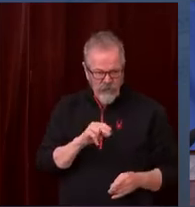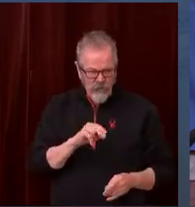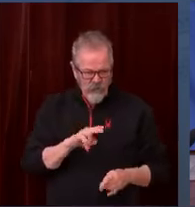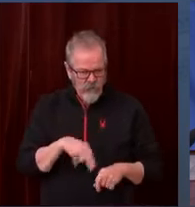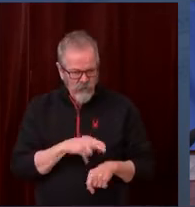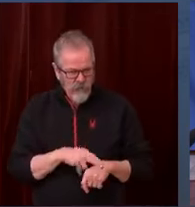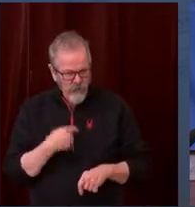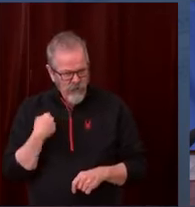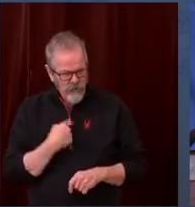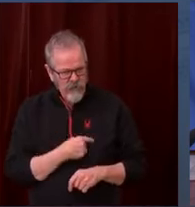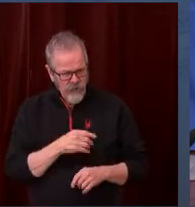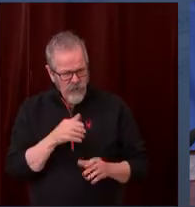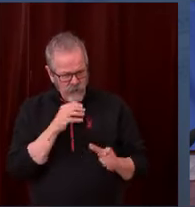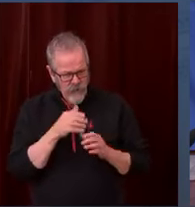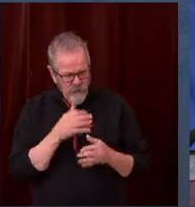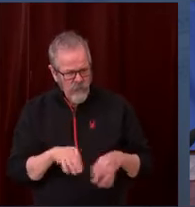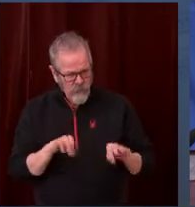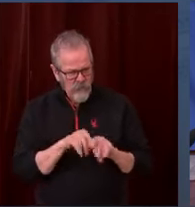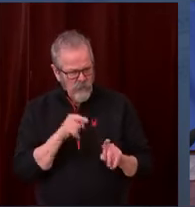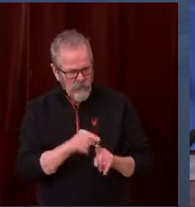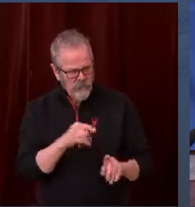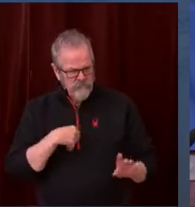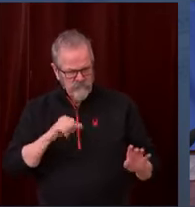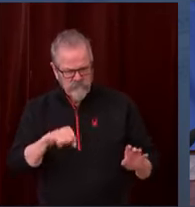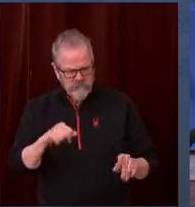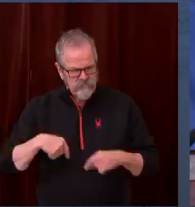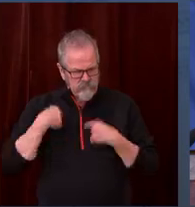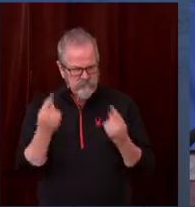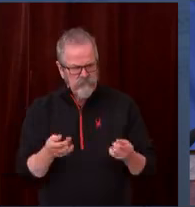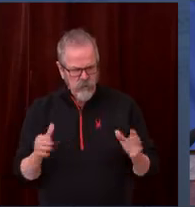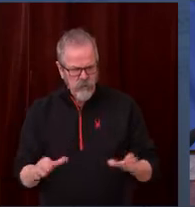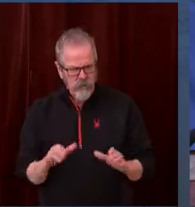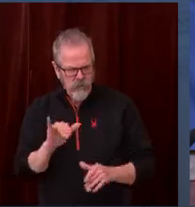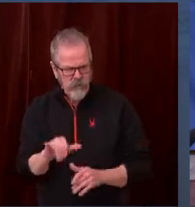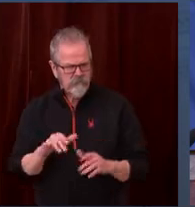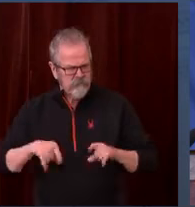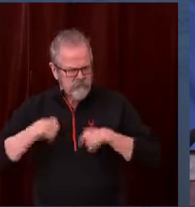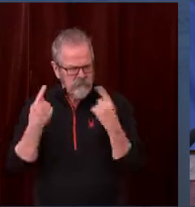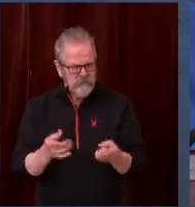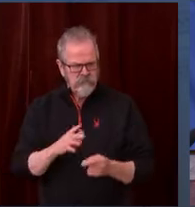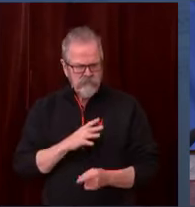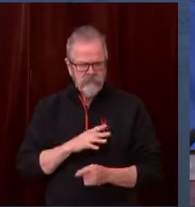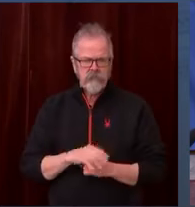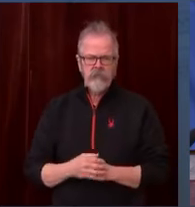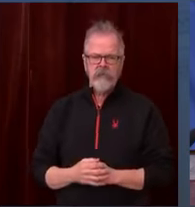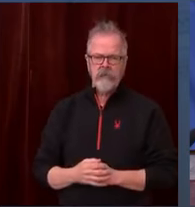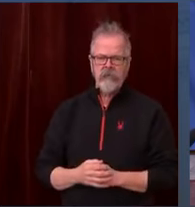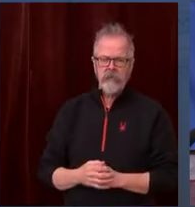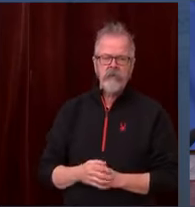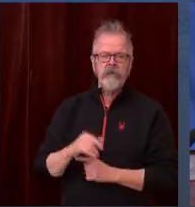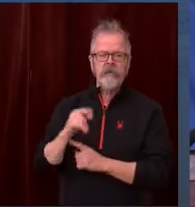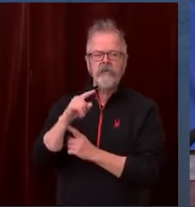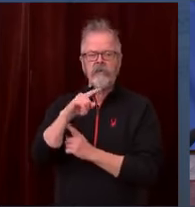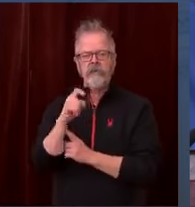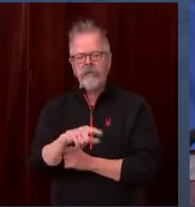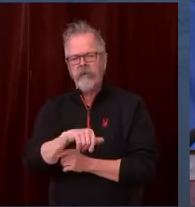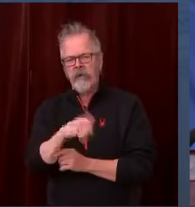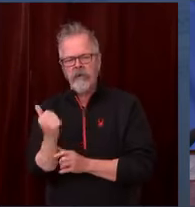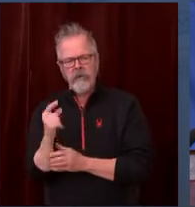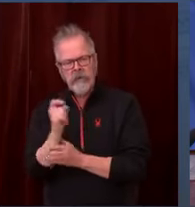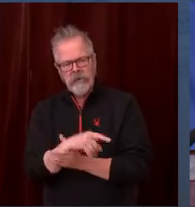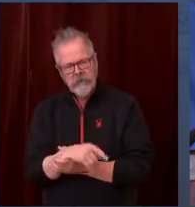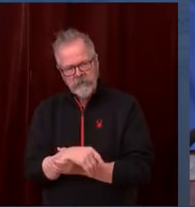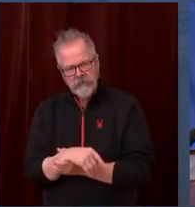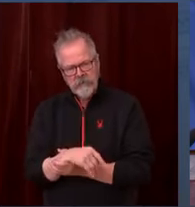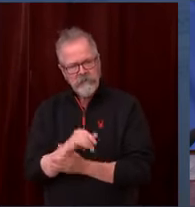Governor, how can the state properly investigate police use of force if officers are not wearing body cameras in